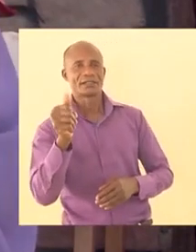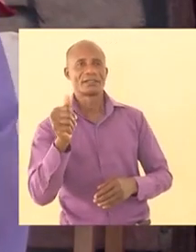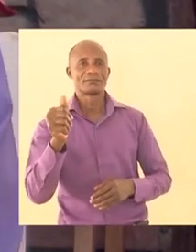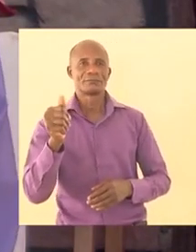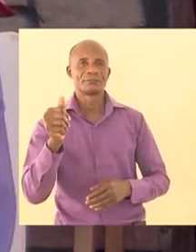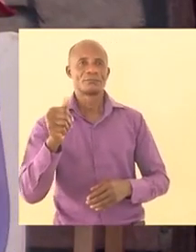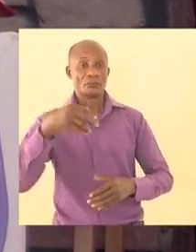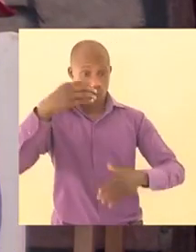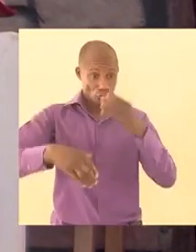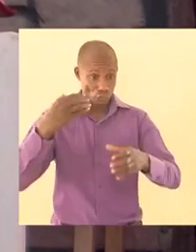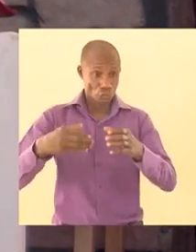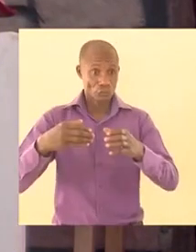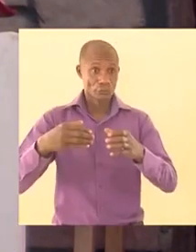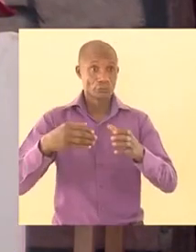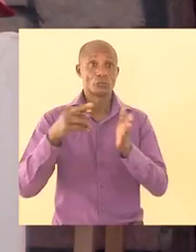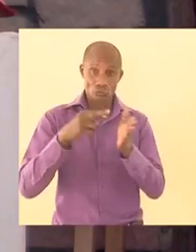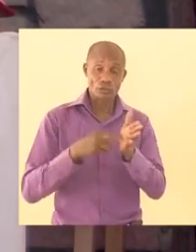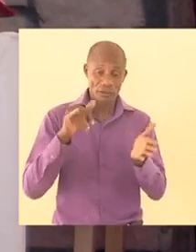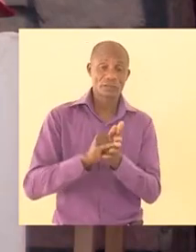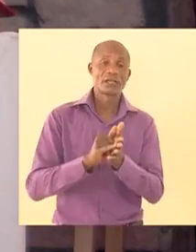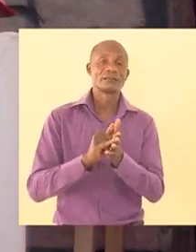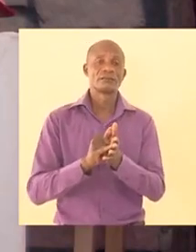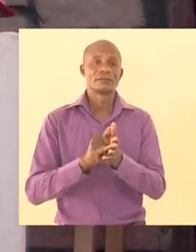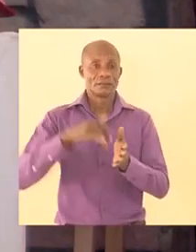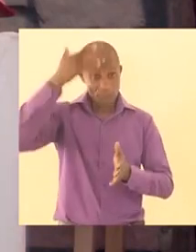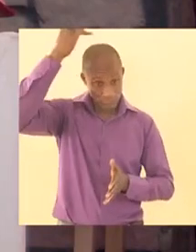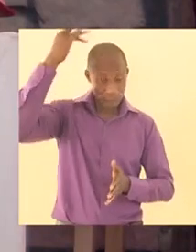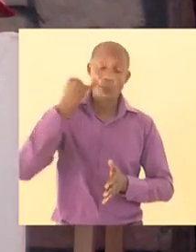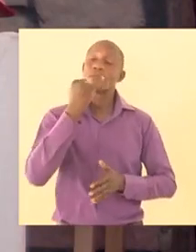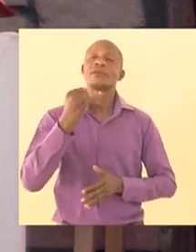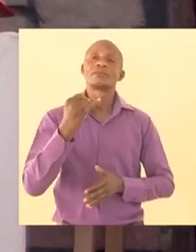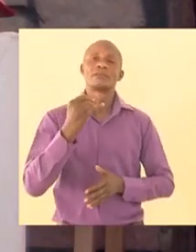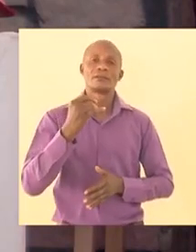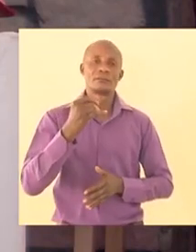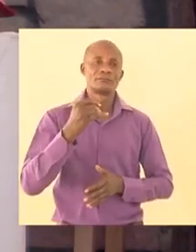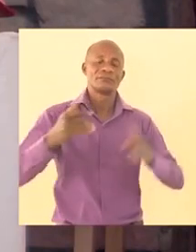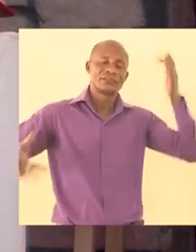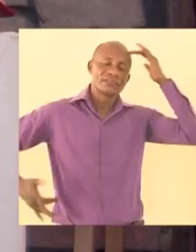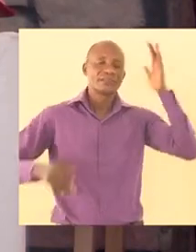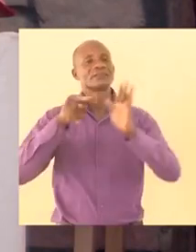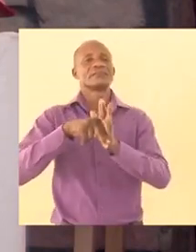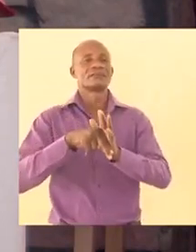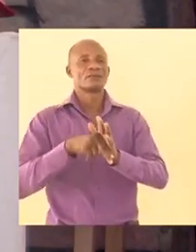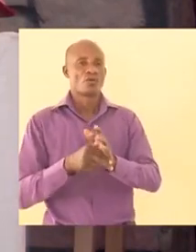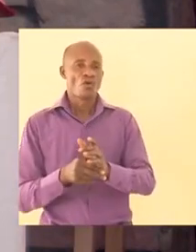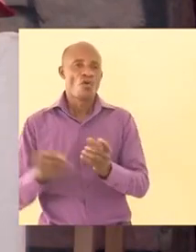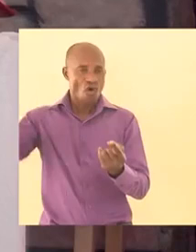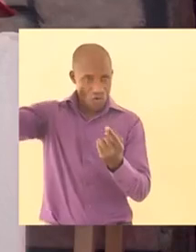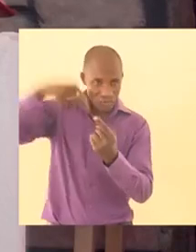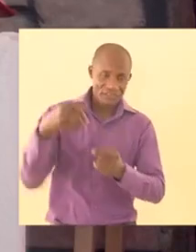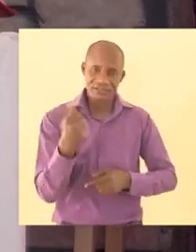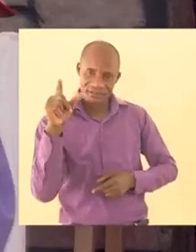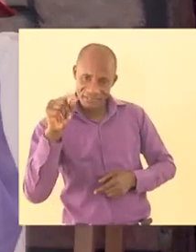A court in China just ruled that homosexuality is an illness. And by the way, until 1990, this